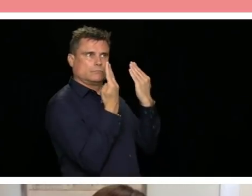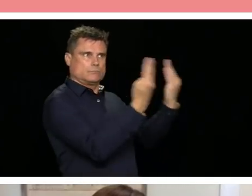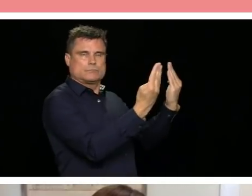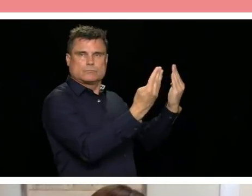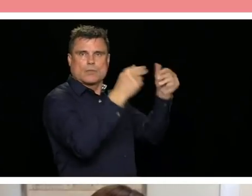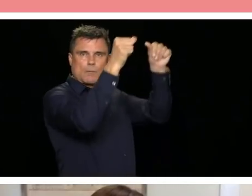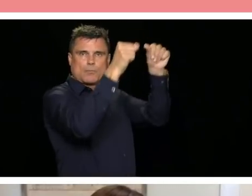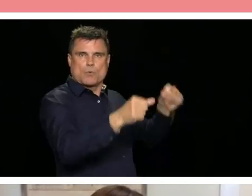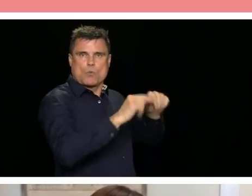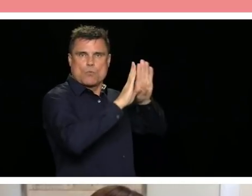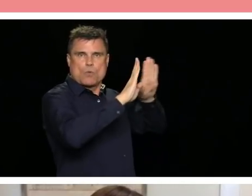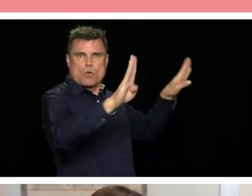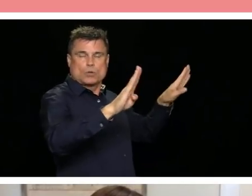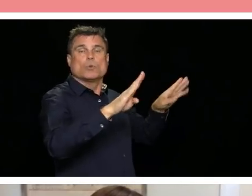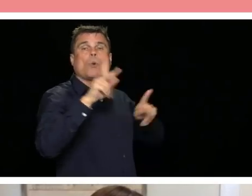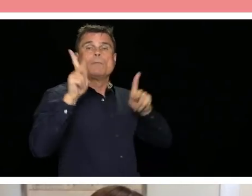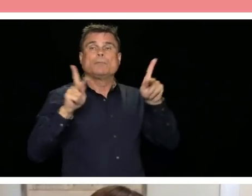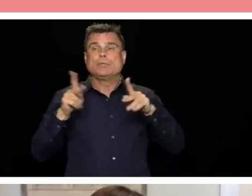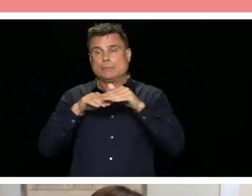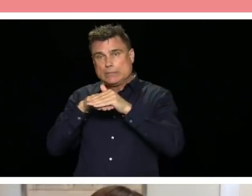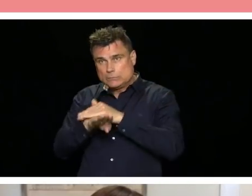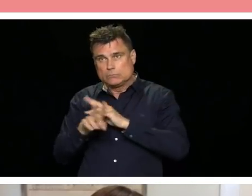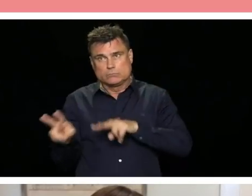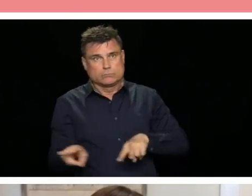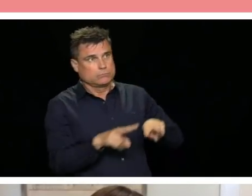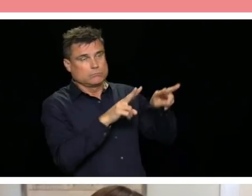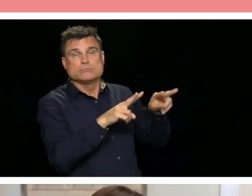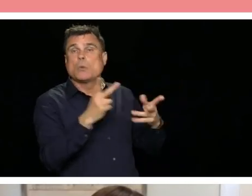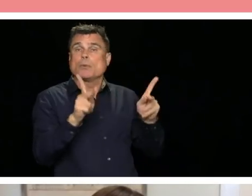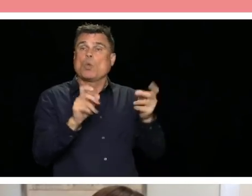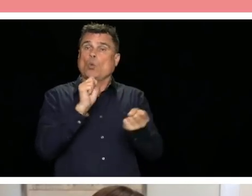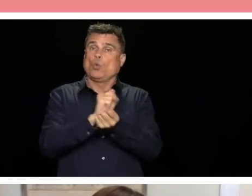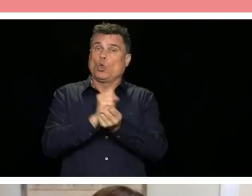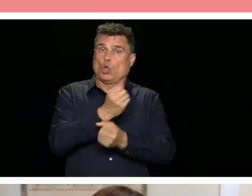the different things that a particular business or operator has put in place